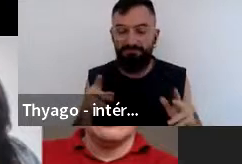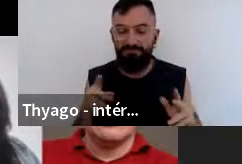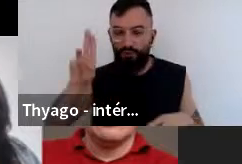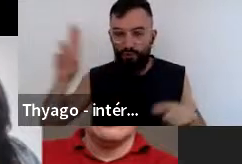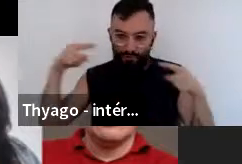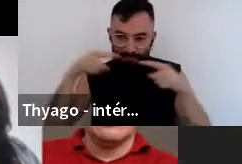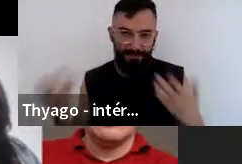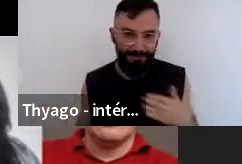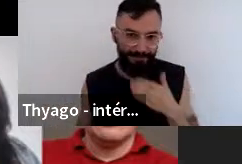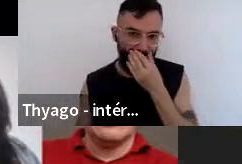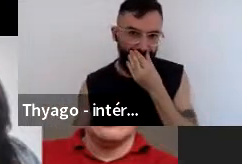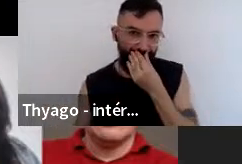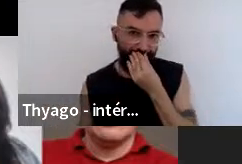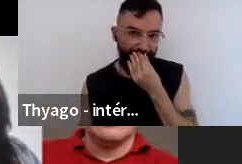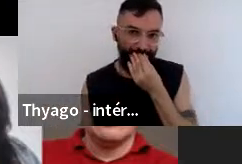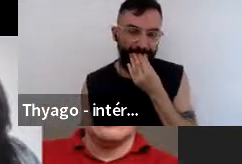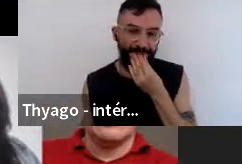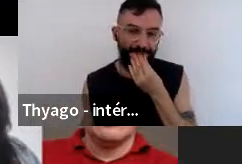toponym.